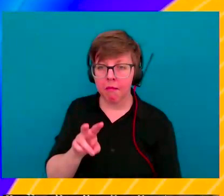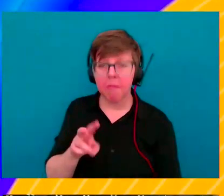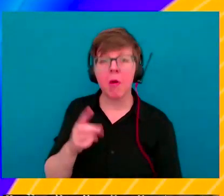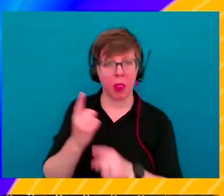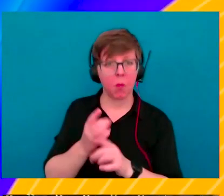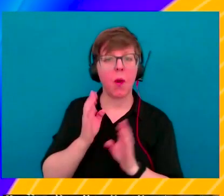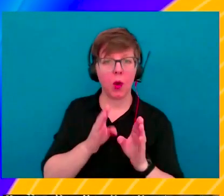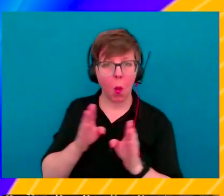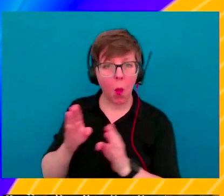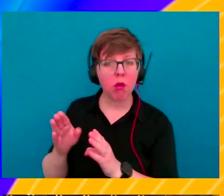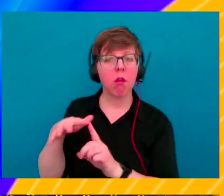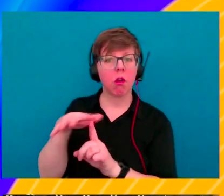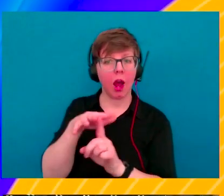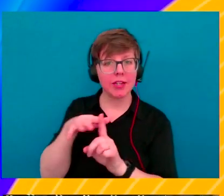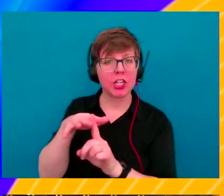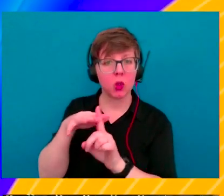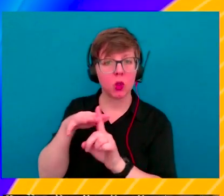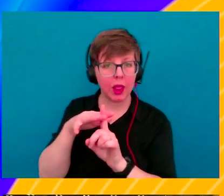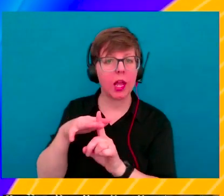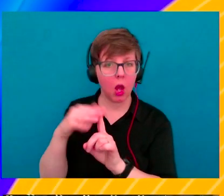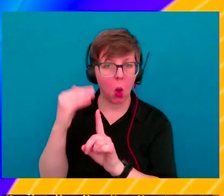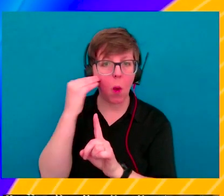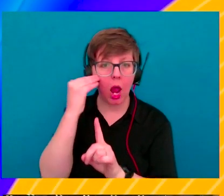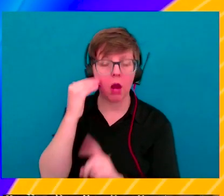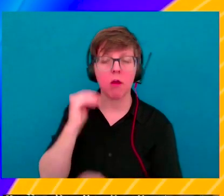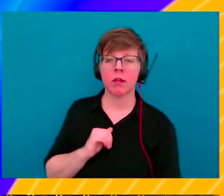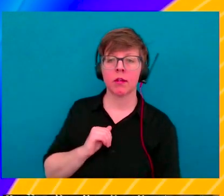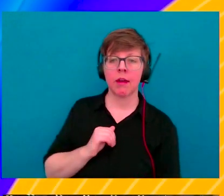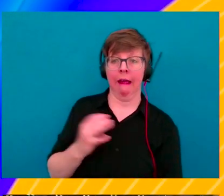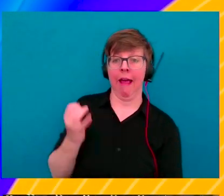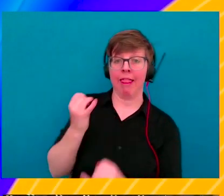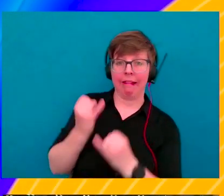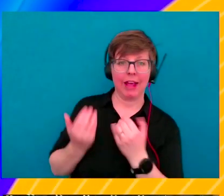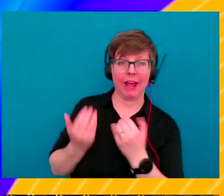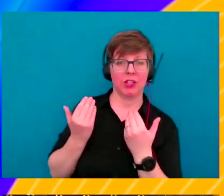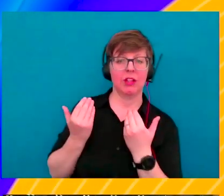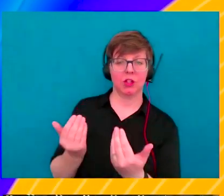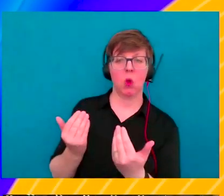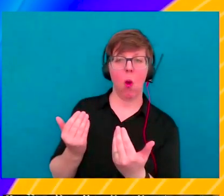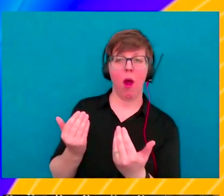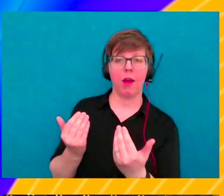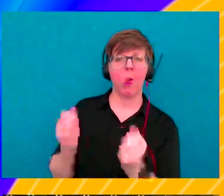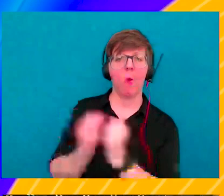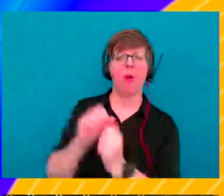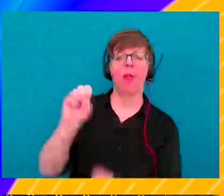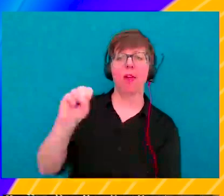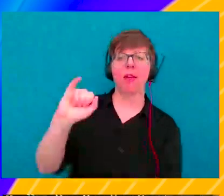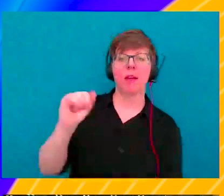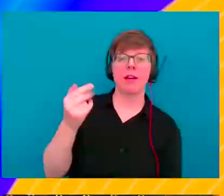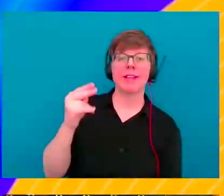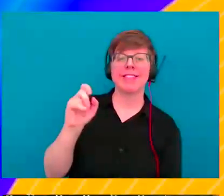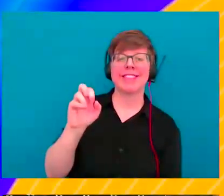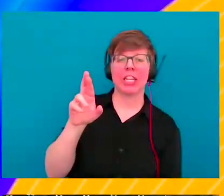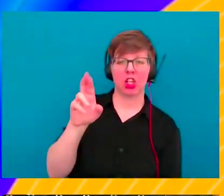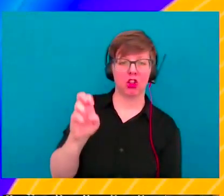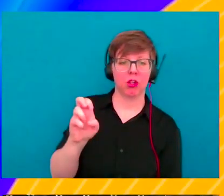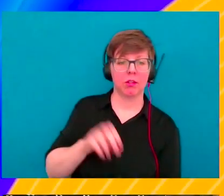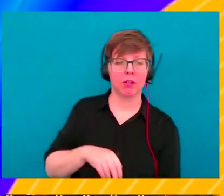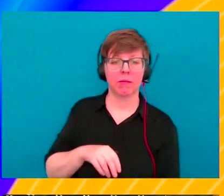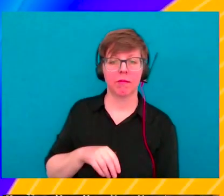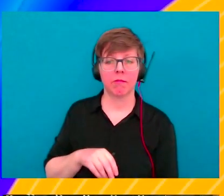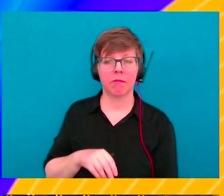then last step is let's fill in the signature of this. Oh, wow. Oh, there we go. There we go. That looks good to me. And what's neat